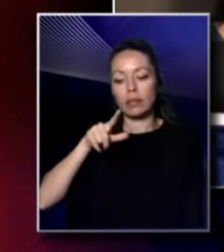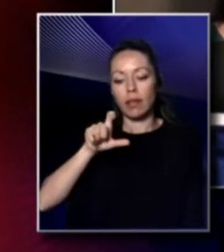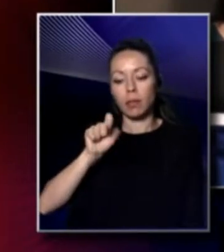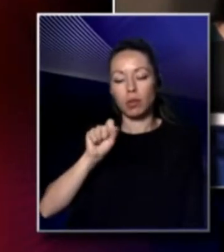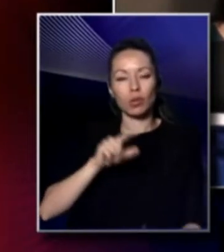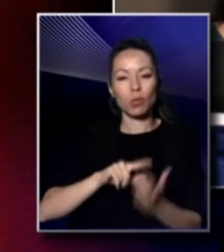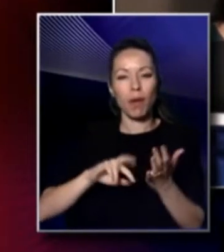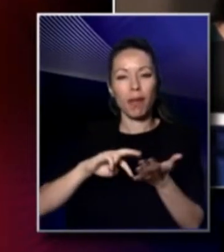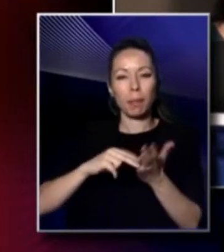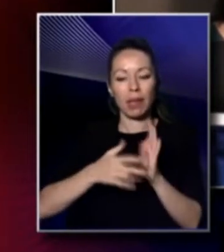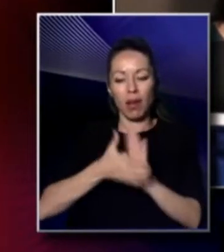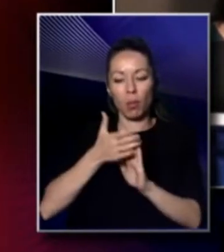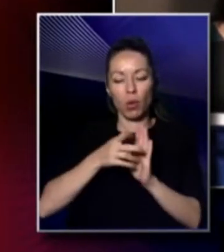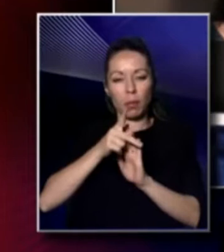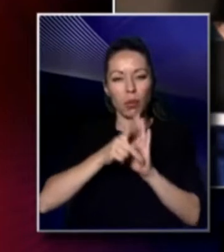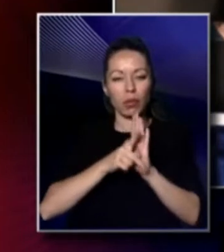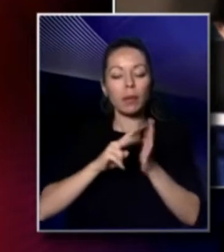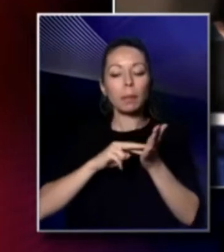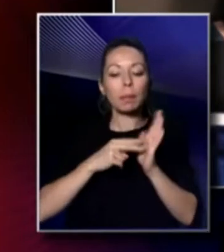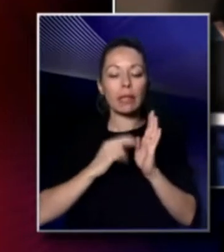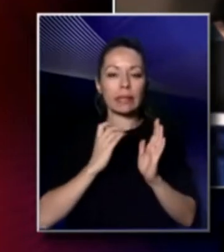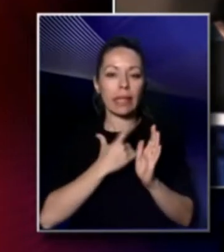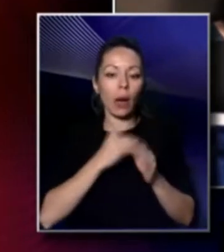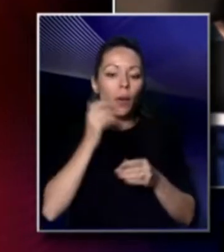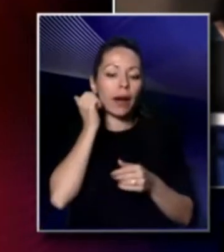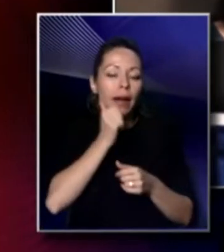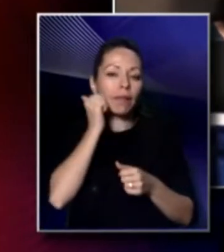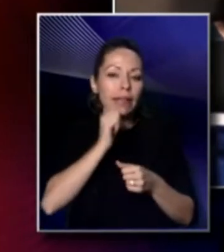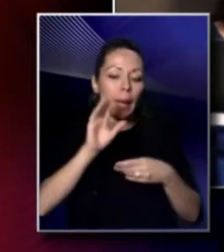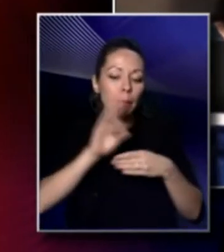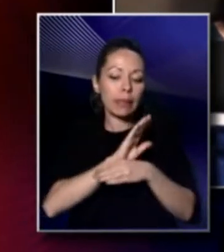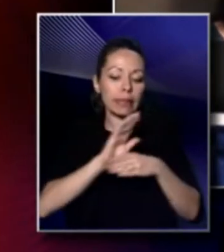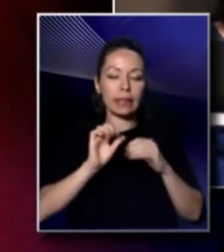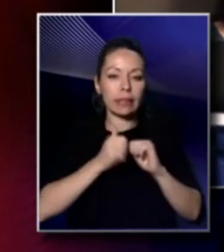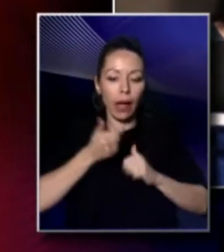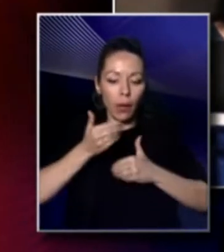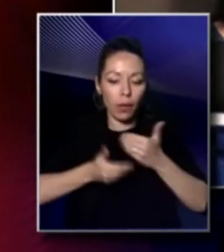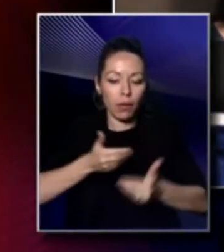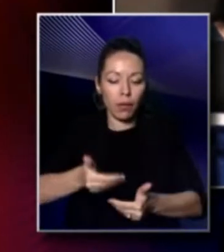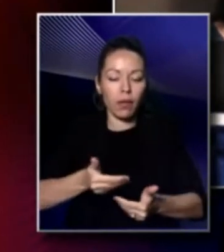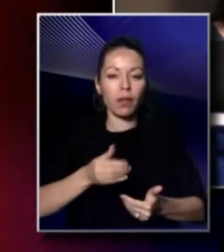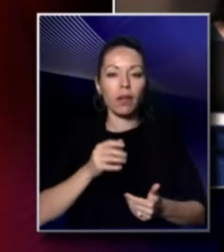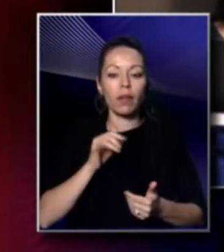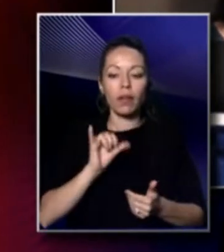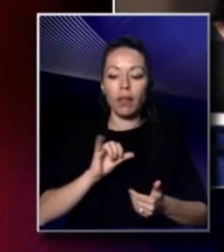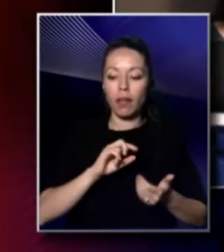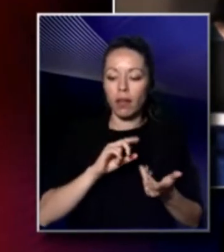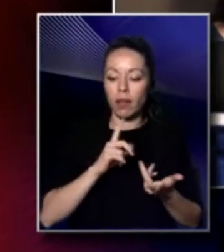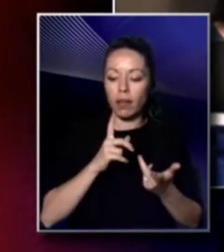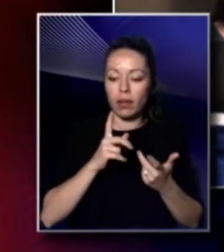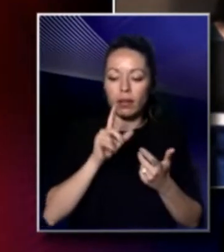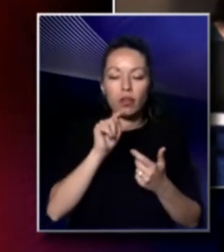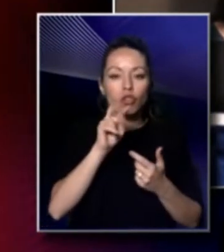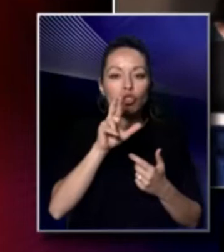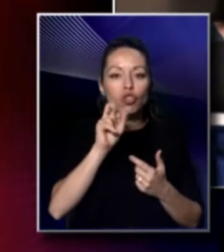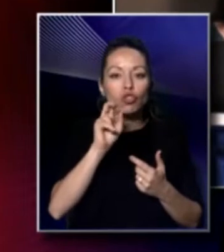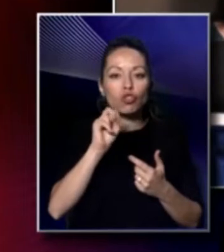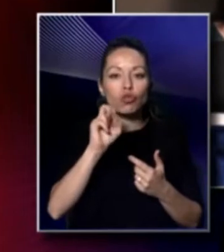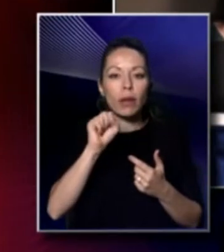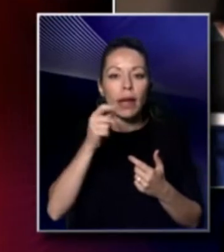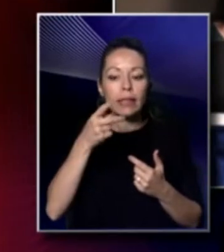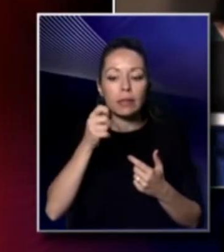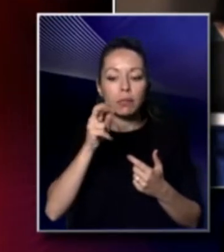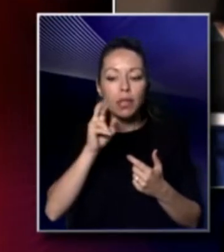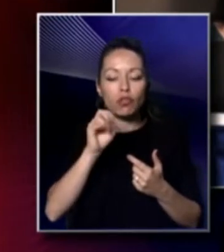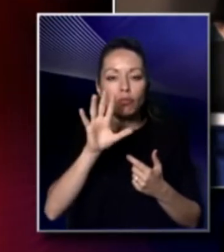business. When we talk about operating principles, are we talking about transparency? Are we talking